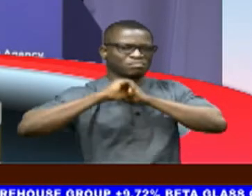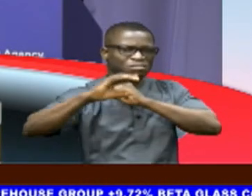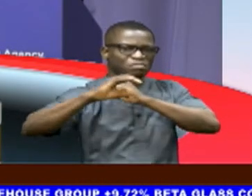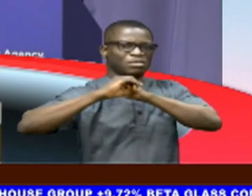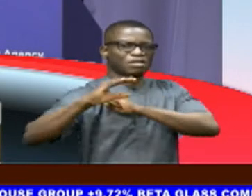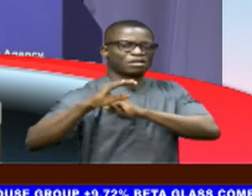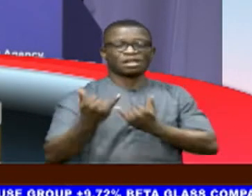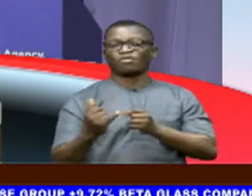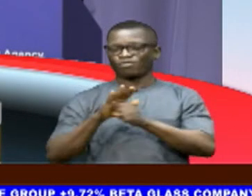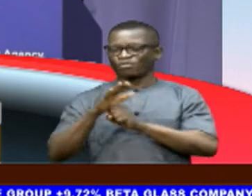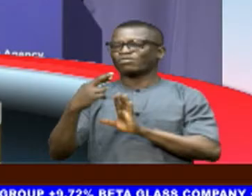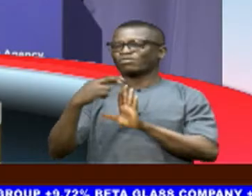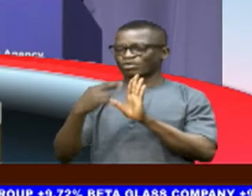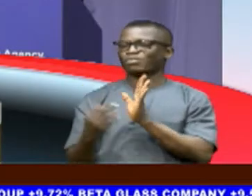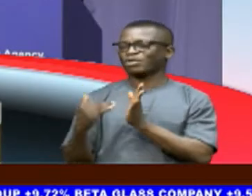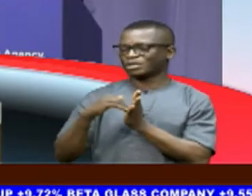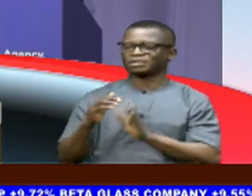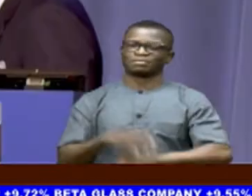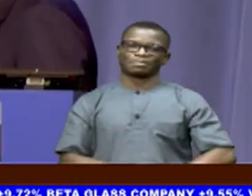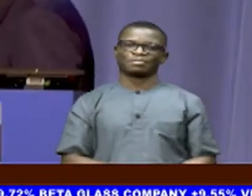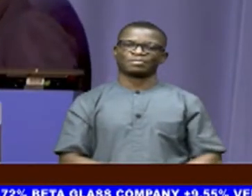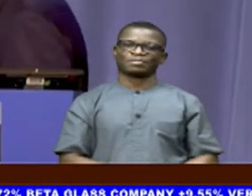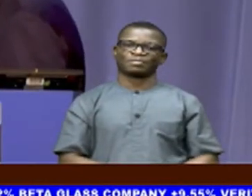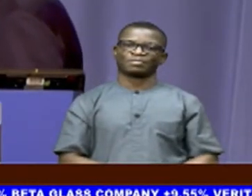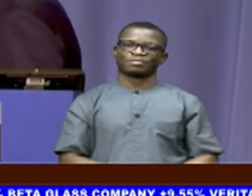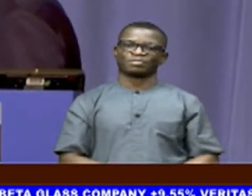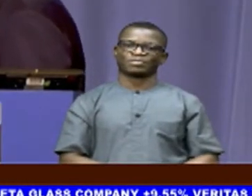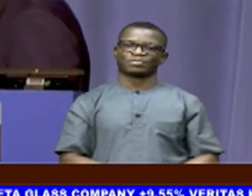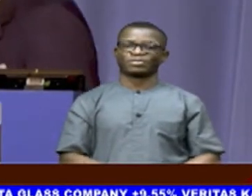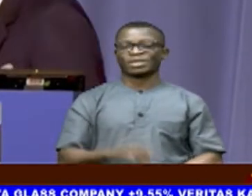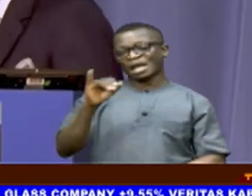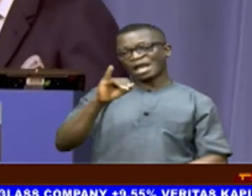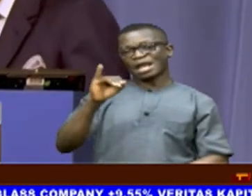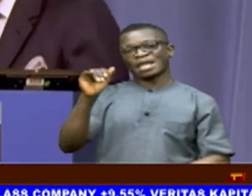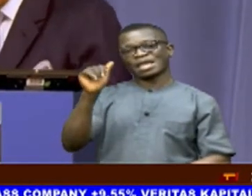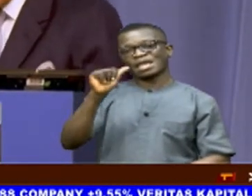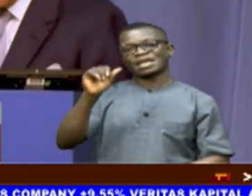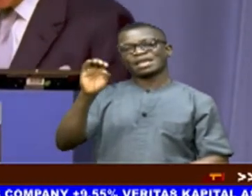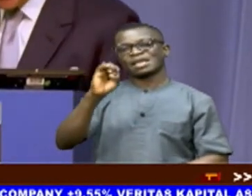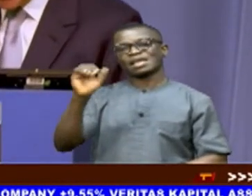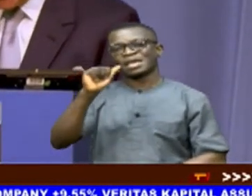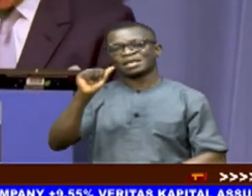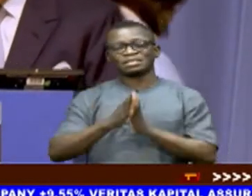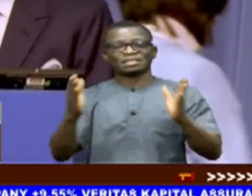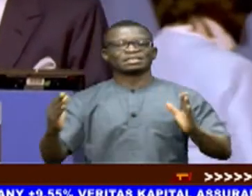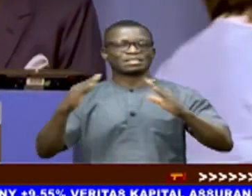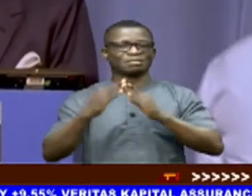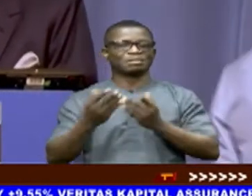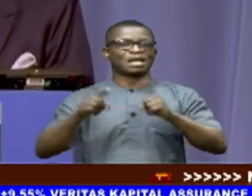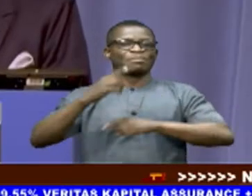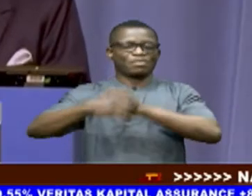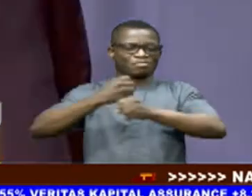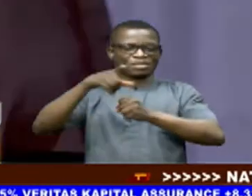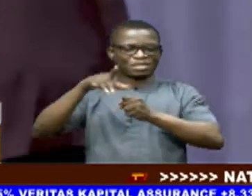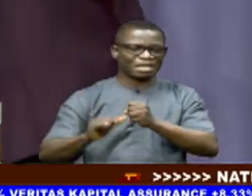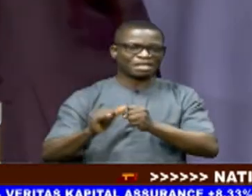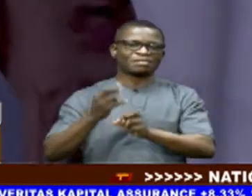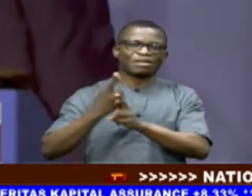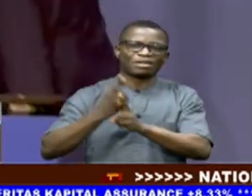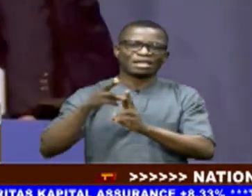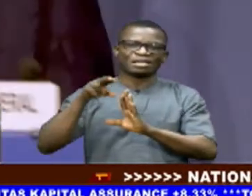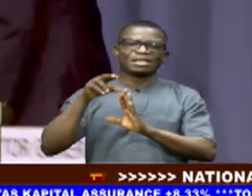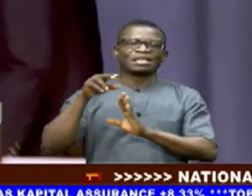Kolo Muhammad once more reports. The IAEA General Conference is held yearly and regularly in the